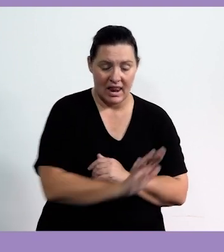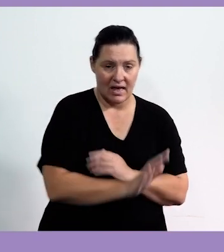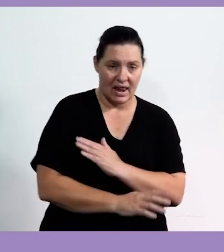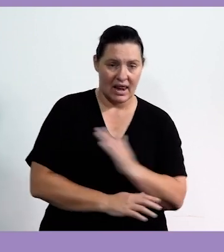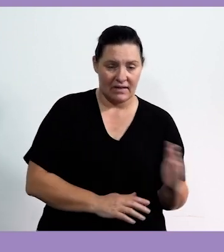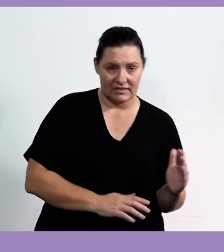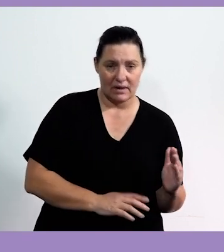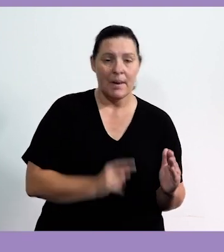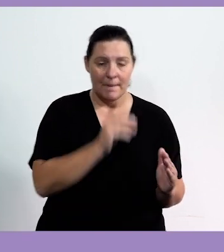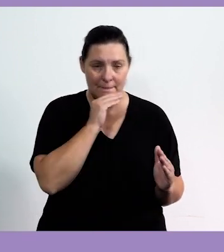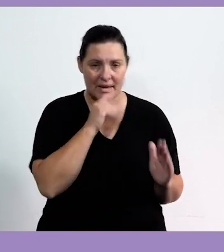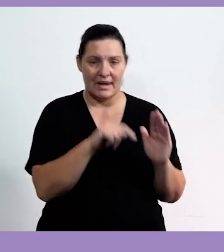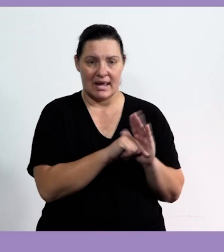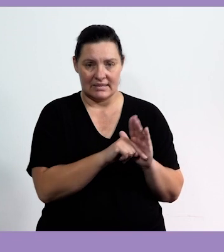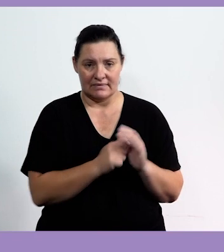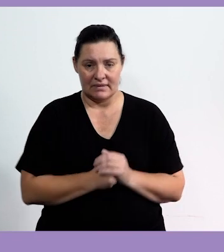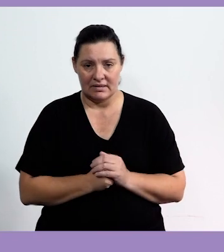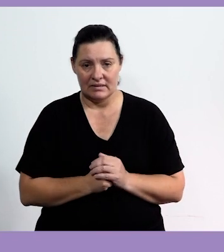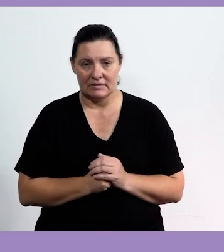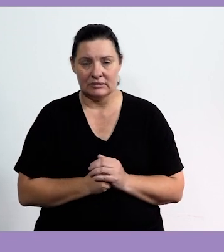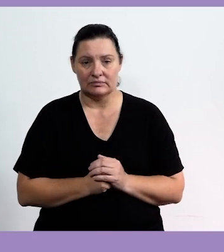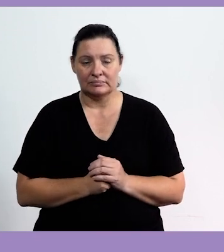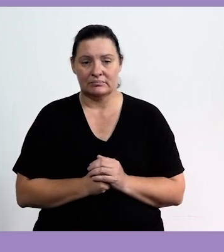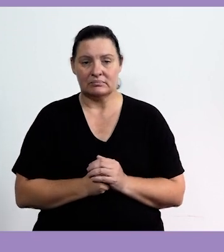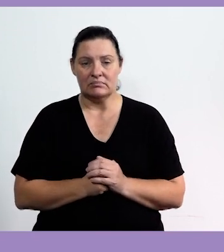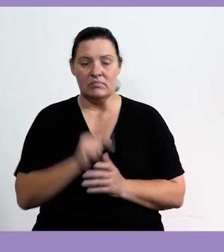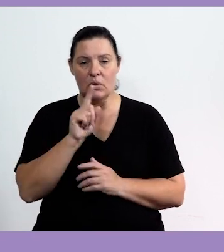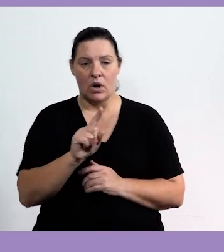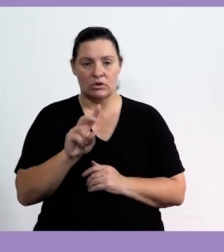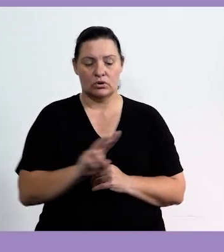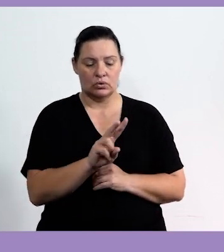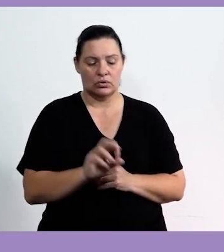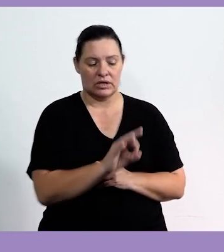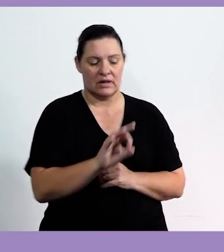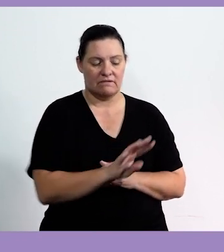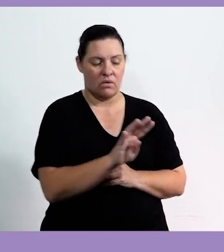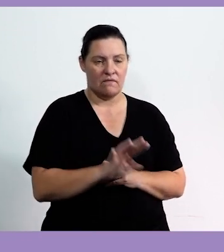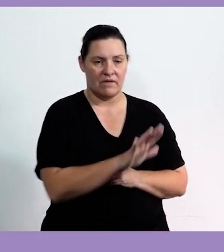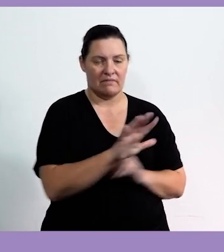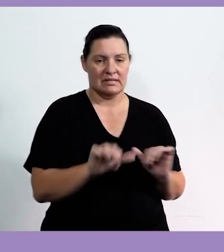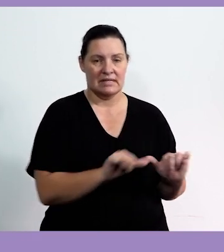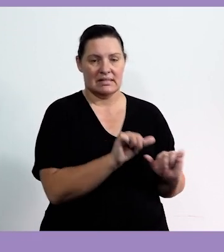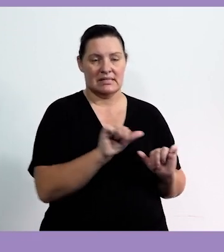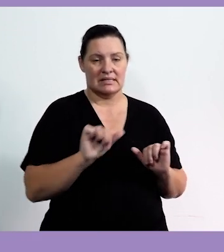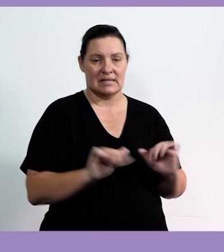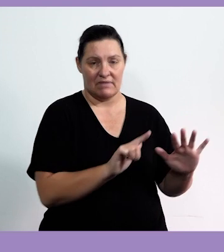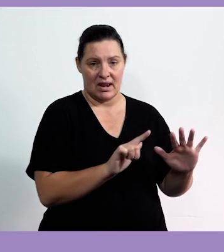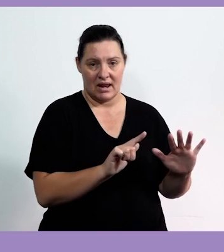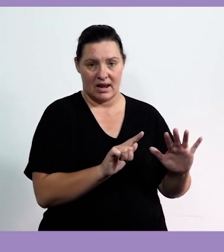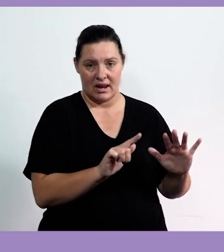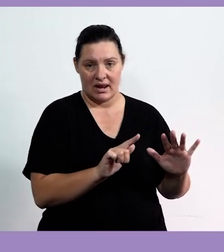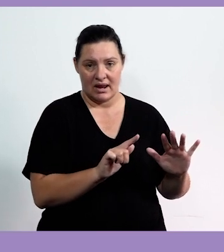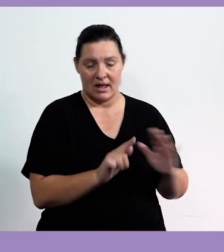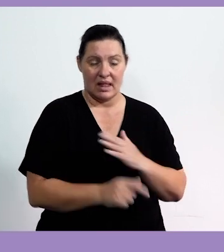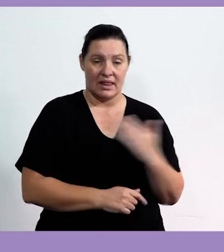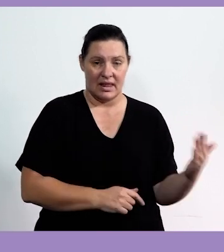to the left, we know that our exponent is going to be negative. That is 1, 2, 3, 4, 5, 6,